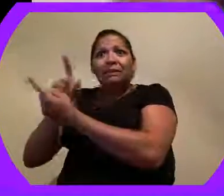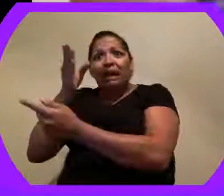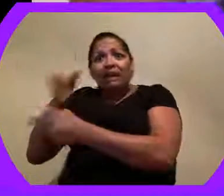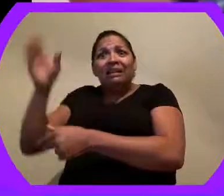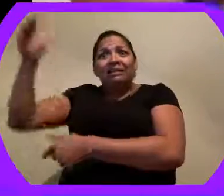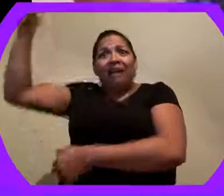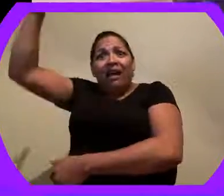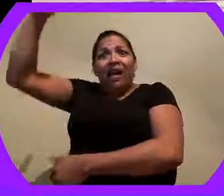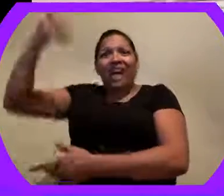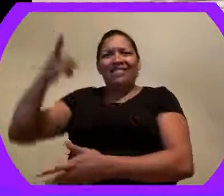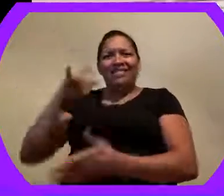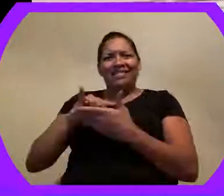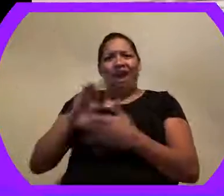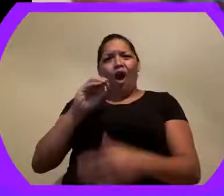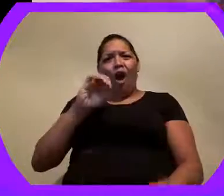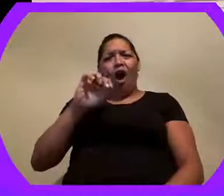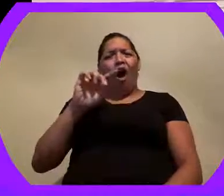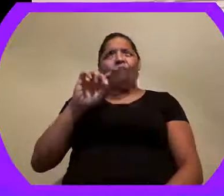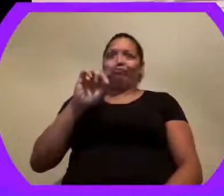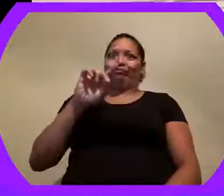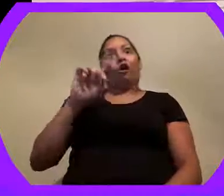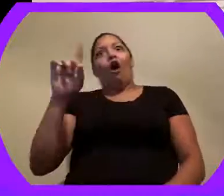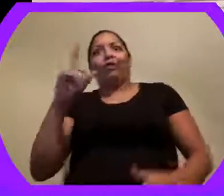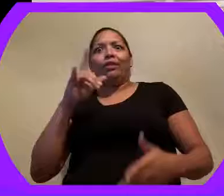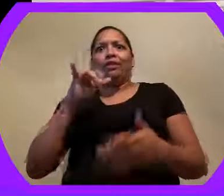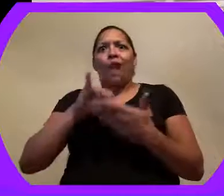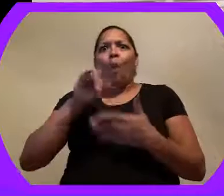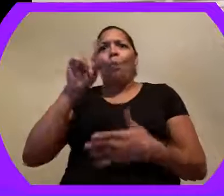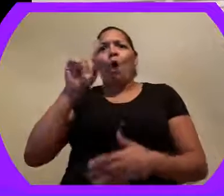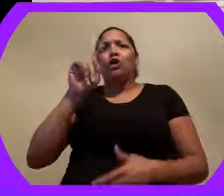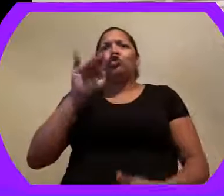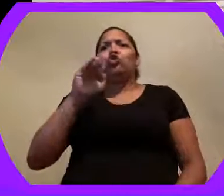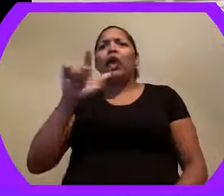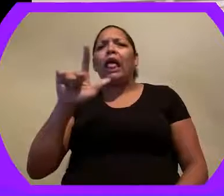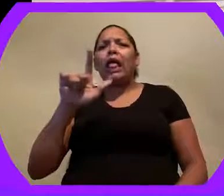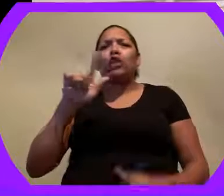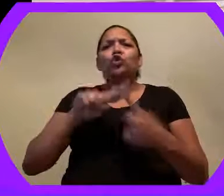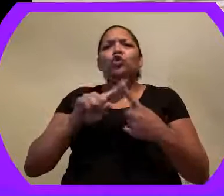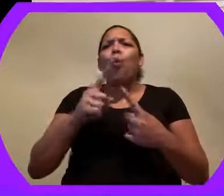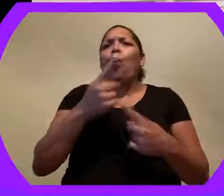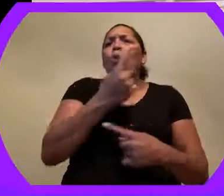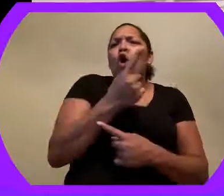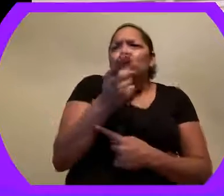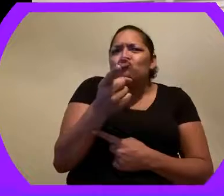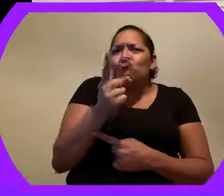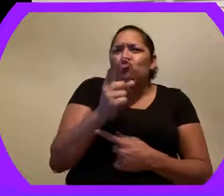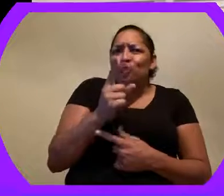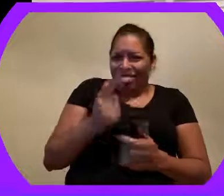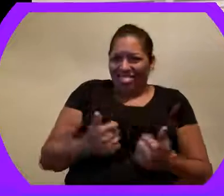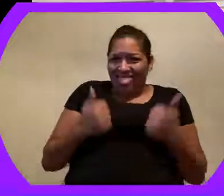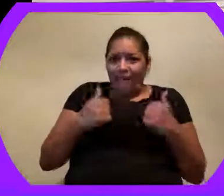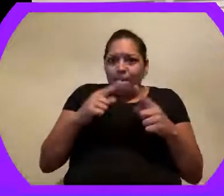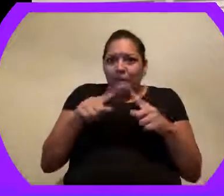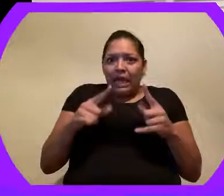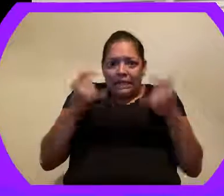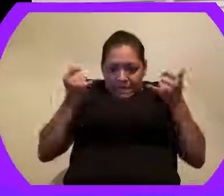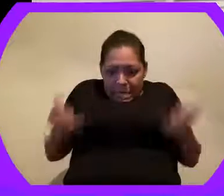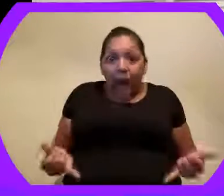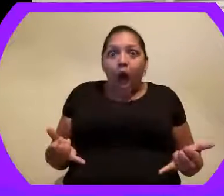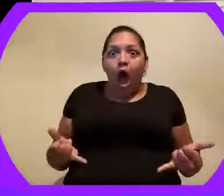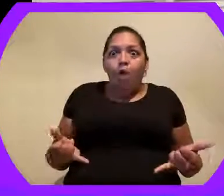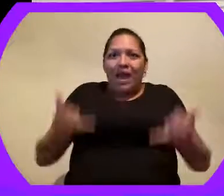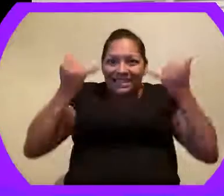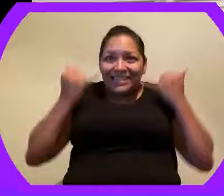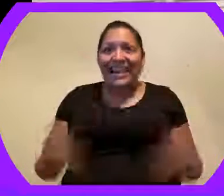met based on their parents meeting and their parents meeting their parents. The odds are like 1 trillion to 1 that you exist, right? In the grand scheme of things, there's something like that. So recognize